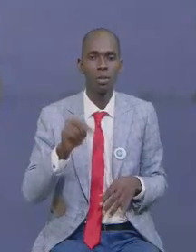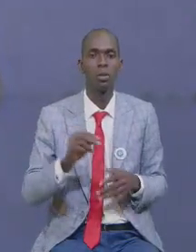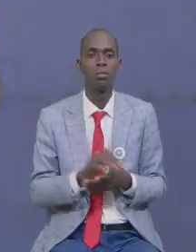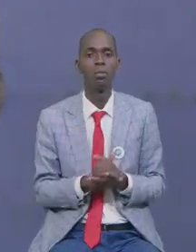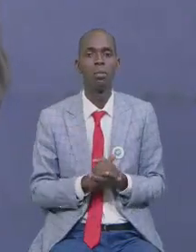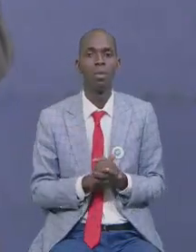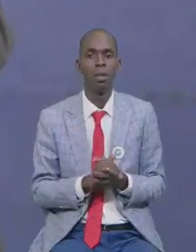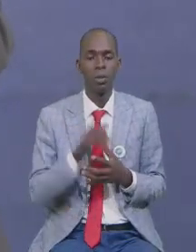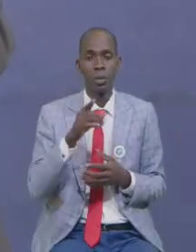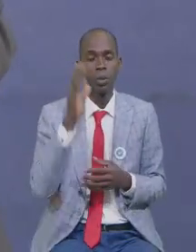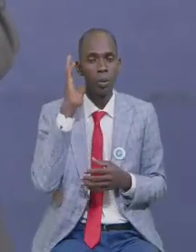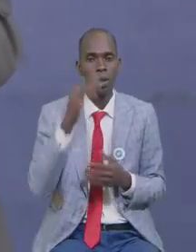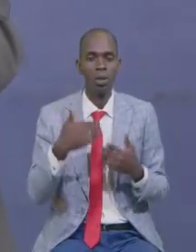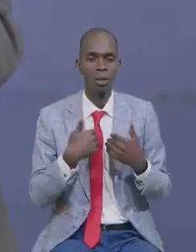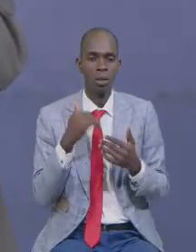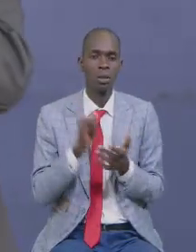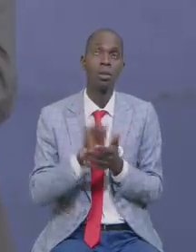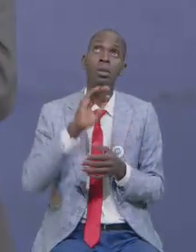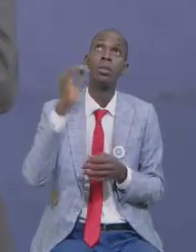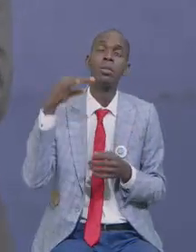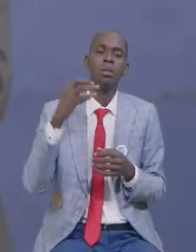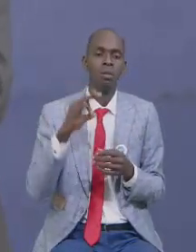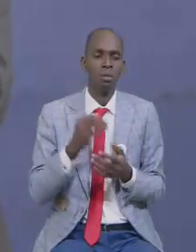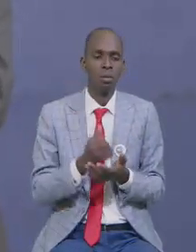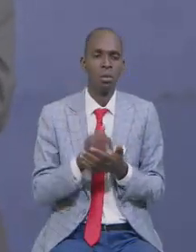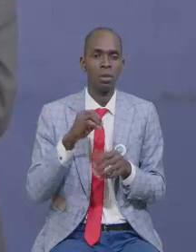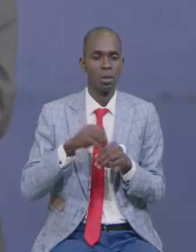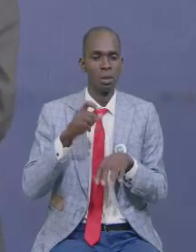You have that grace to help in the